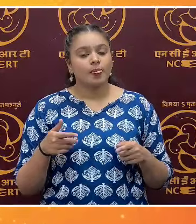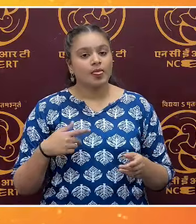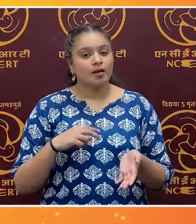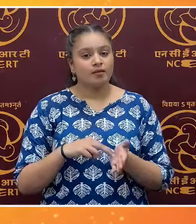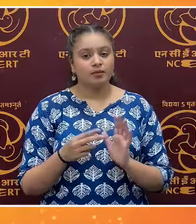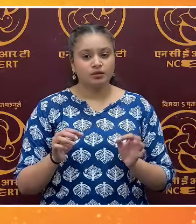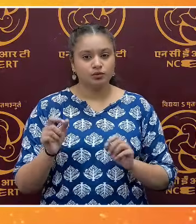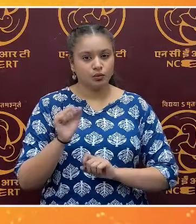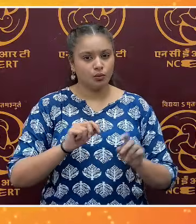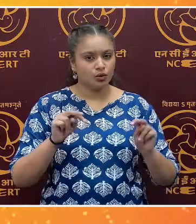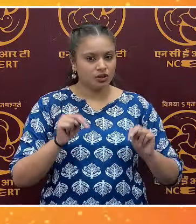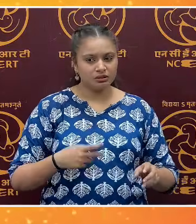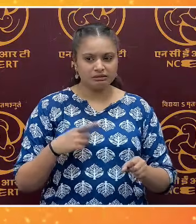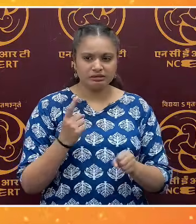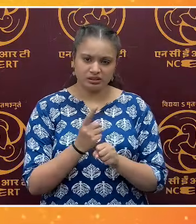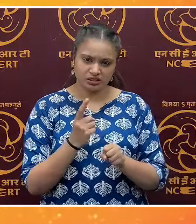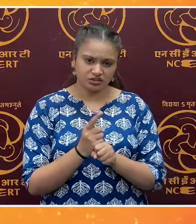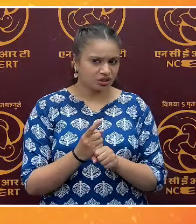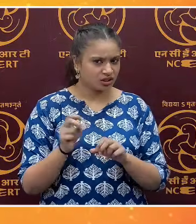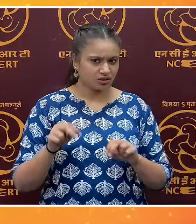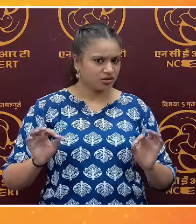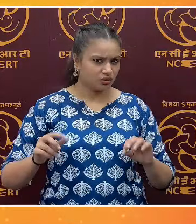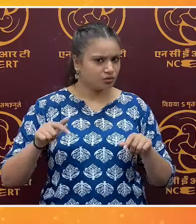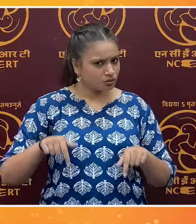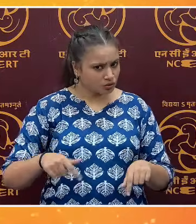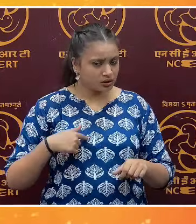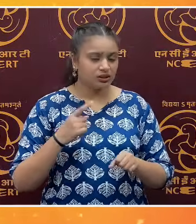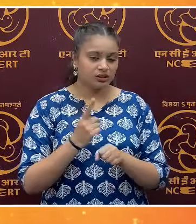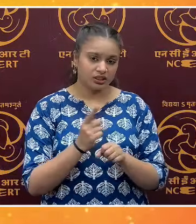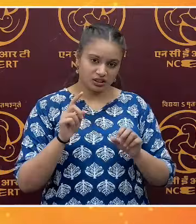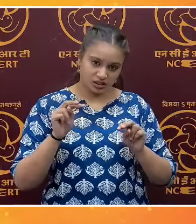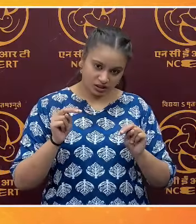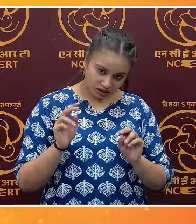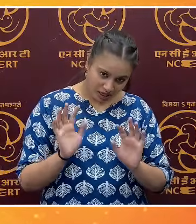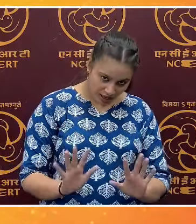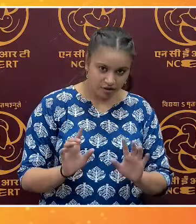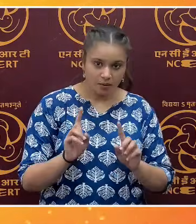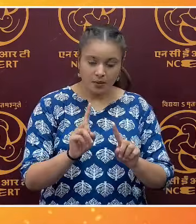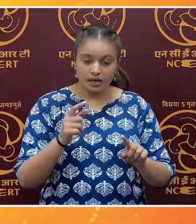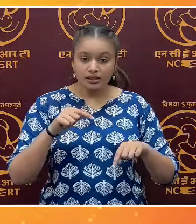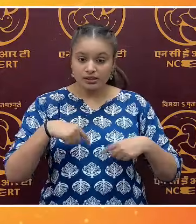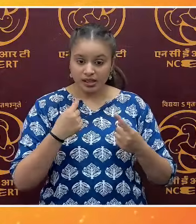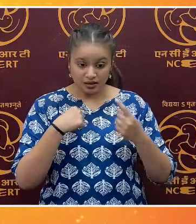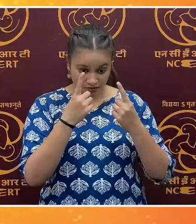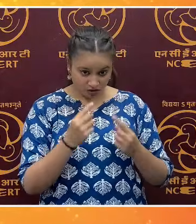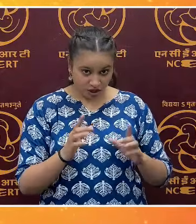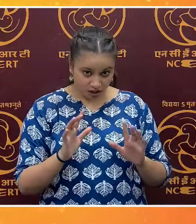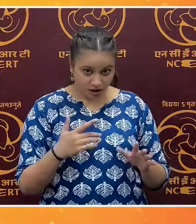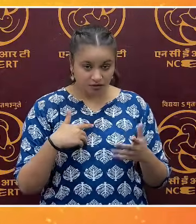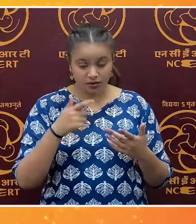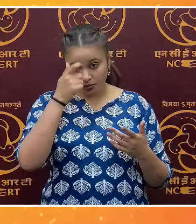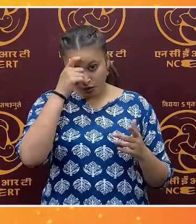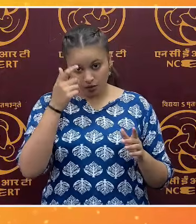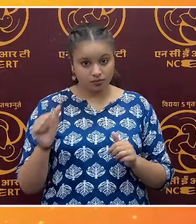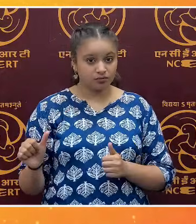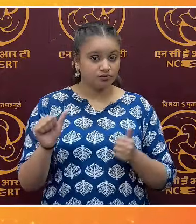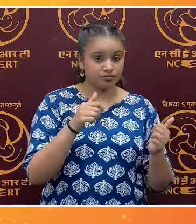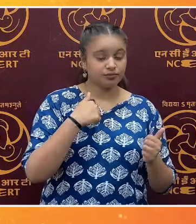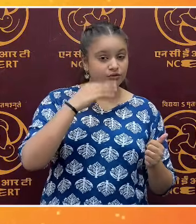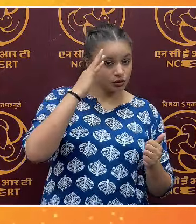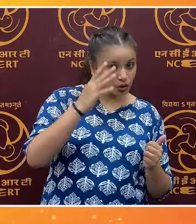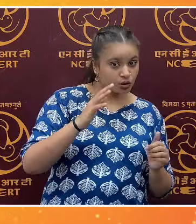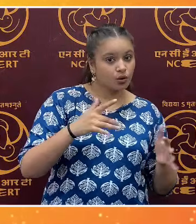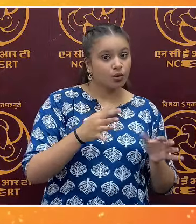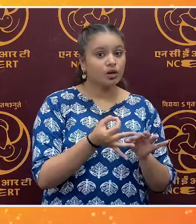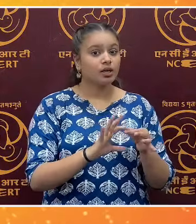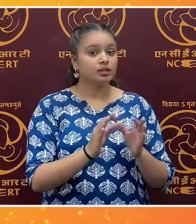don't require a teacher. You definitely need a teacher, but when you test your understanding, you still have problems. You can always go back to the theory or